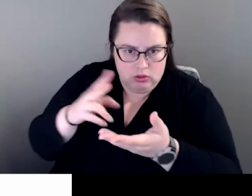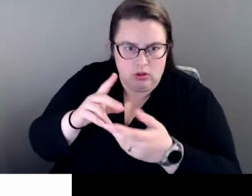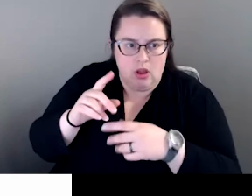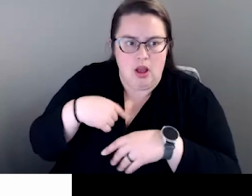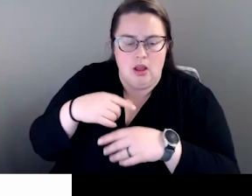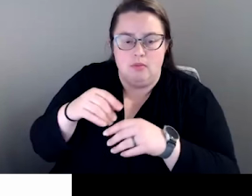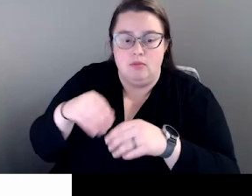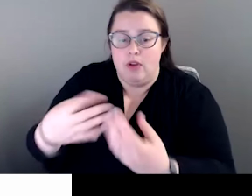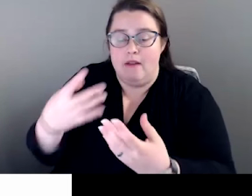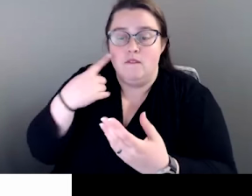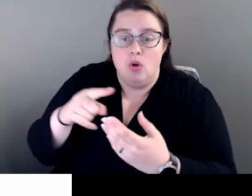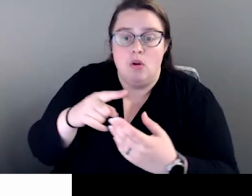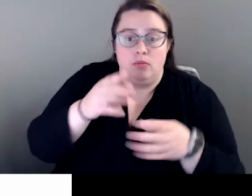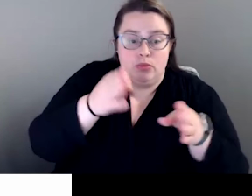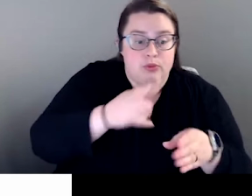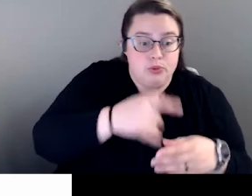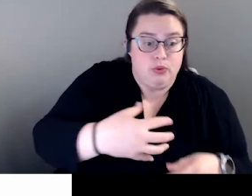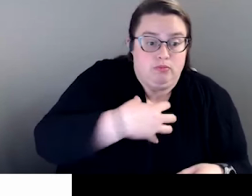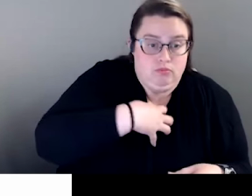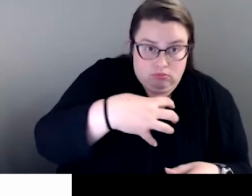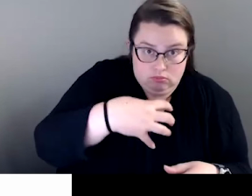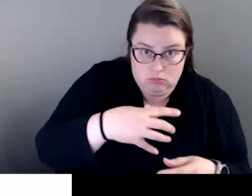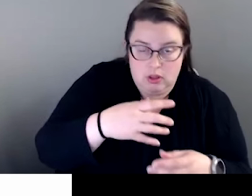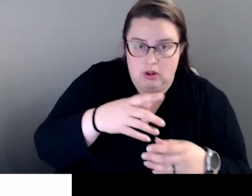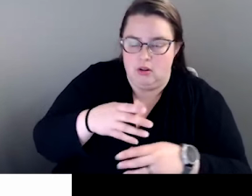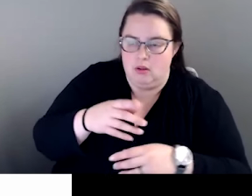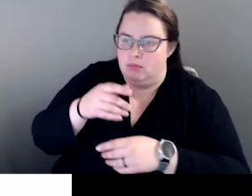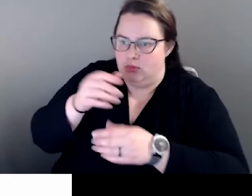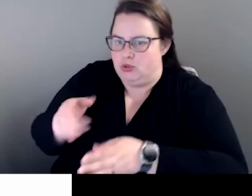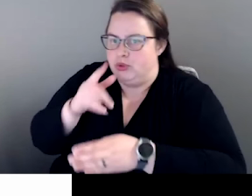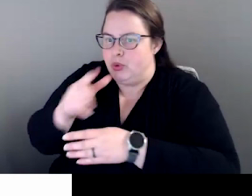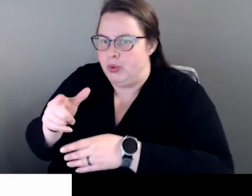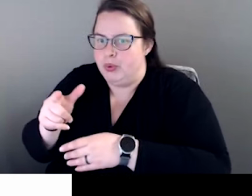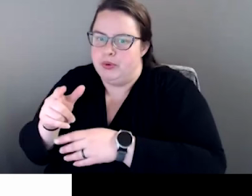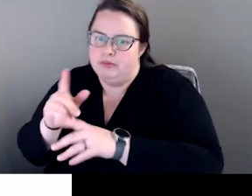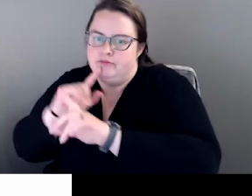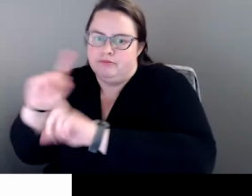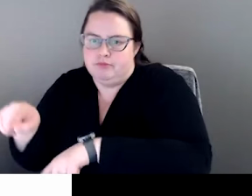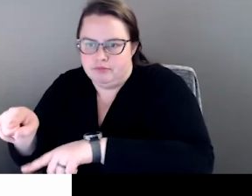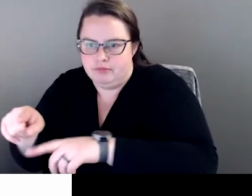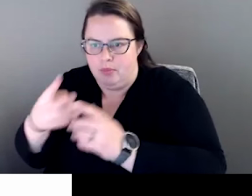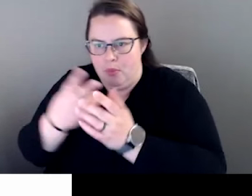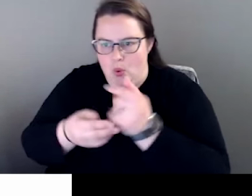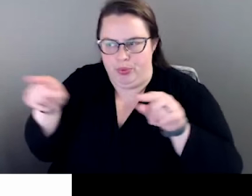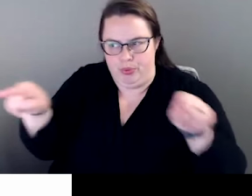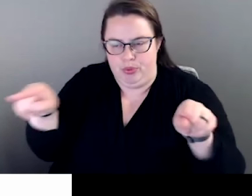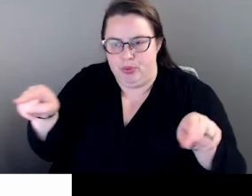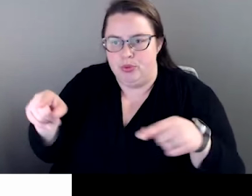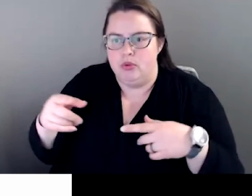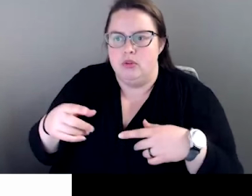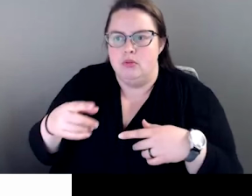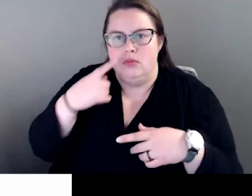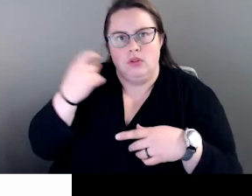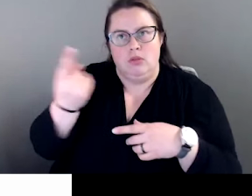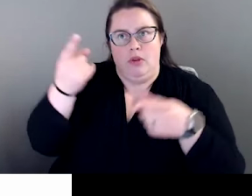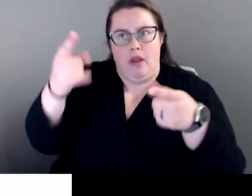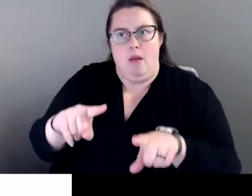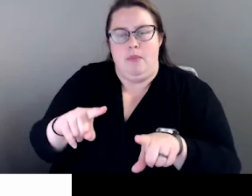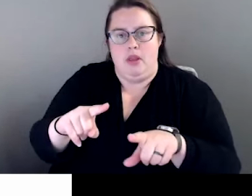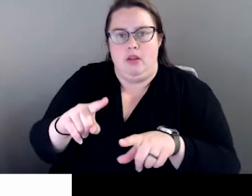complainant and the respondent as well, because, you know, just because there's something that happened that is alleged, it might